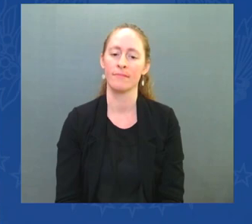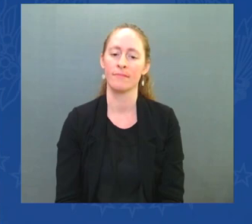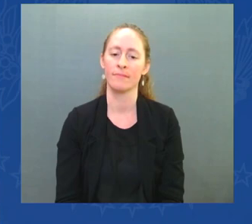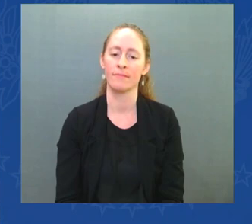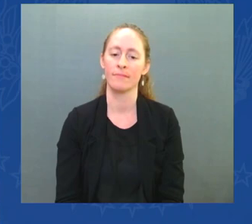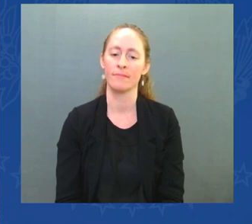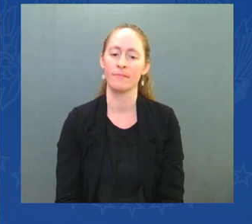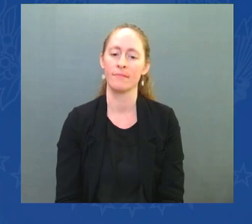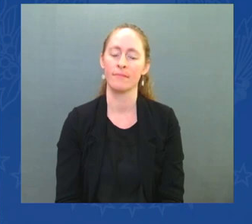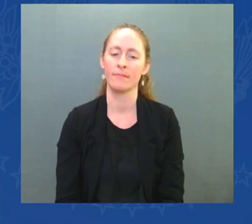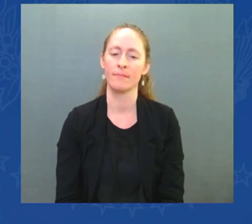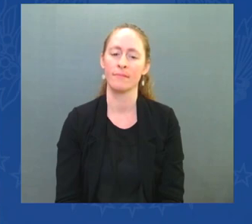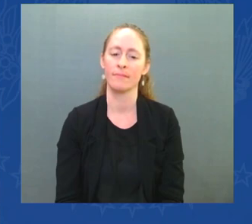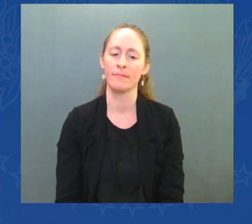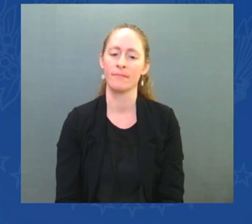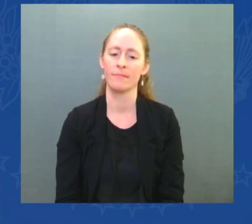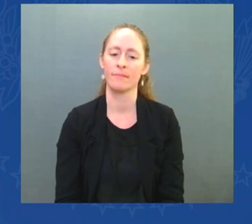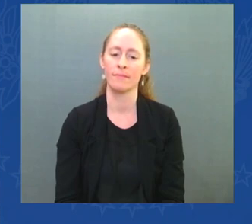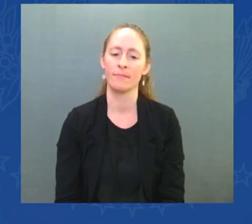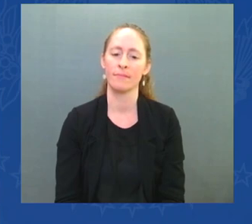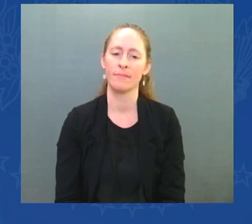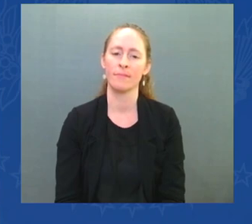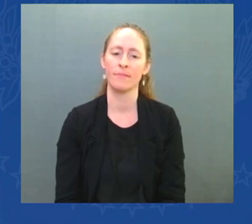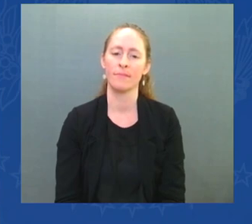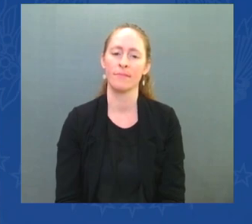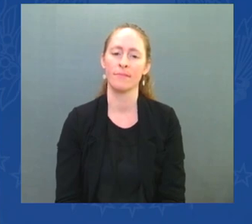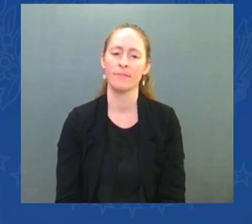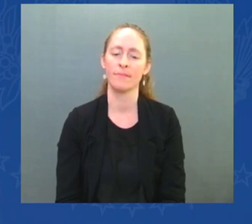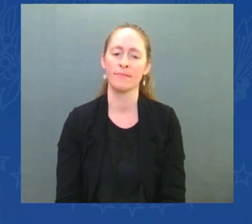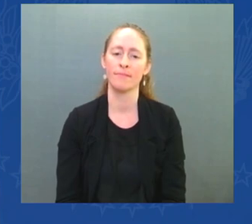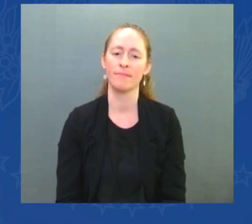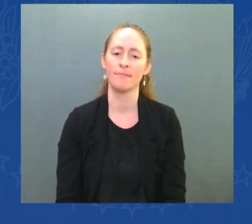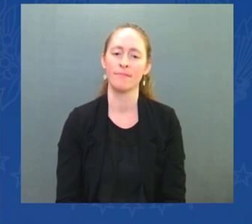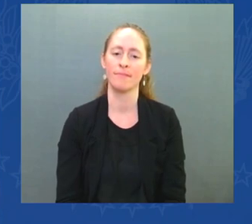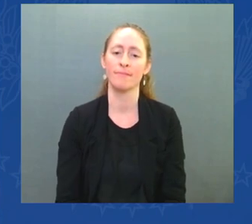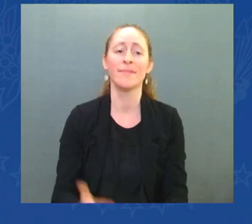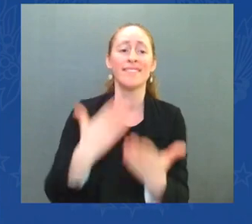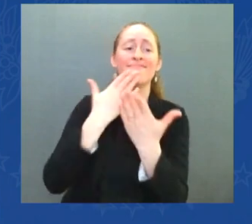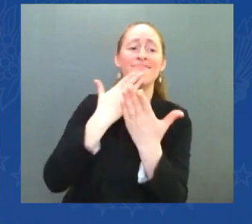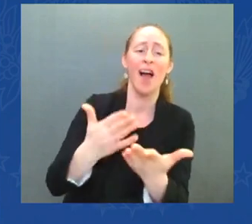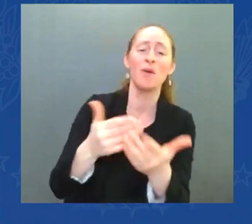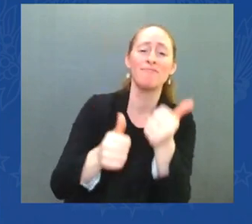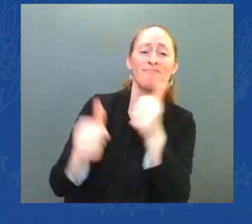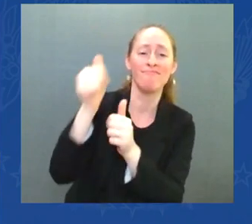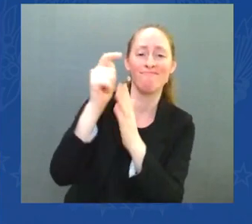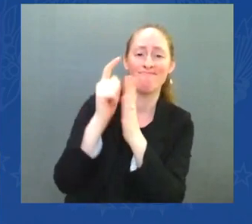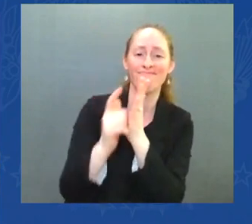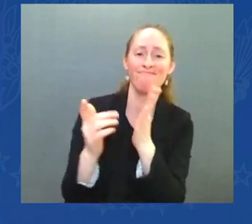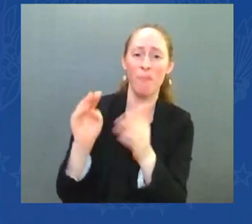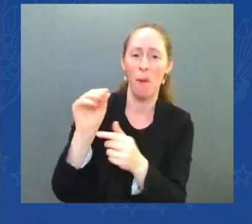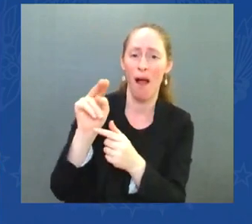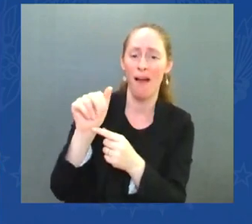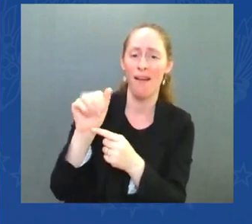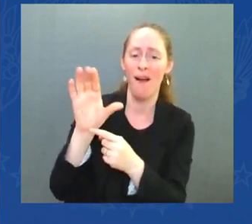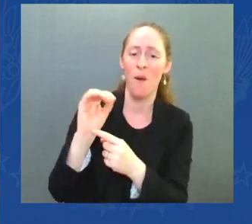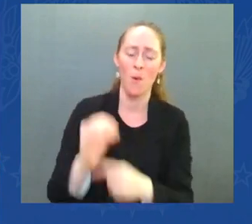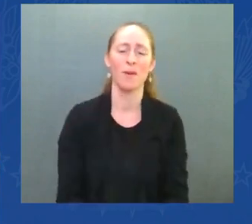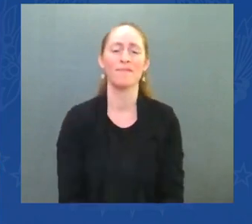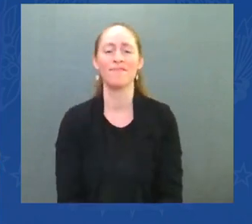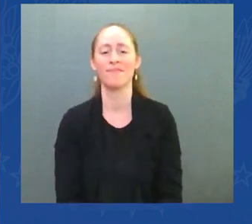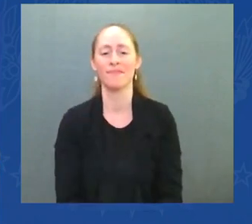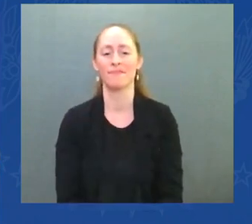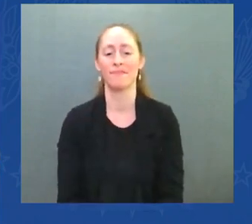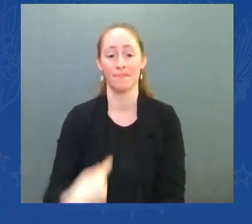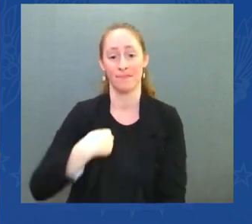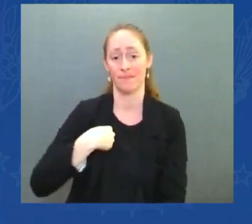Thank you so much, Deputy Attorney General. Good afternoon. As she said, my name is Mia Tretta, and it's an honor to be